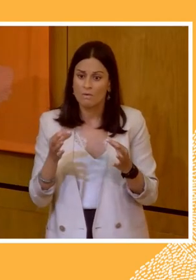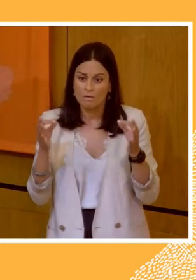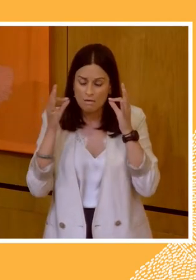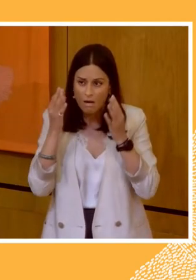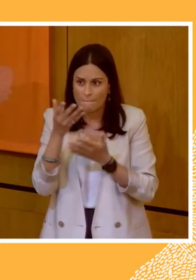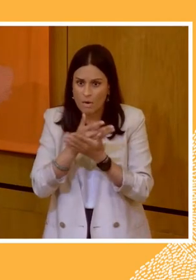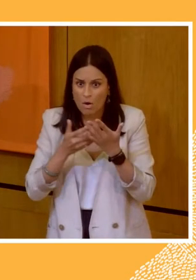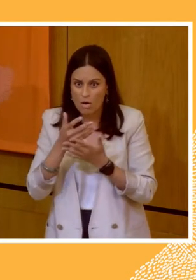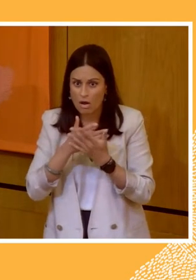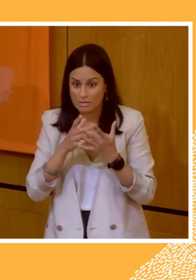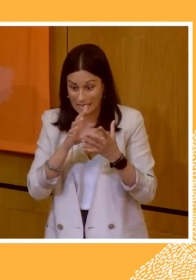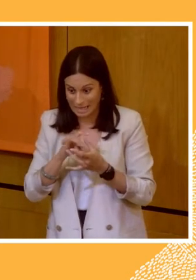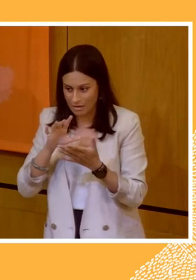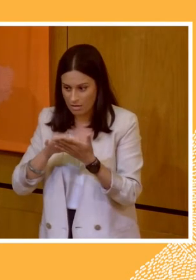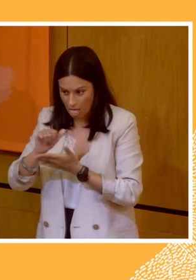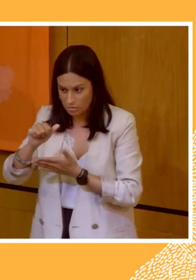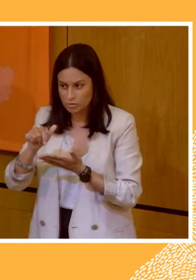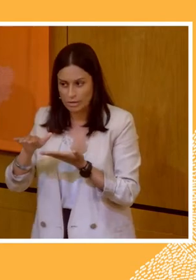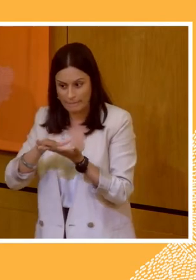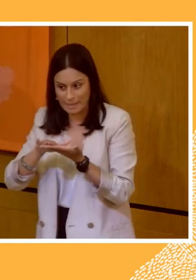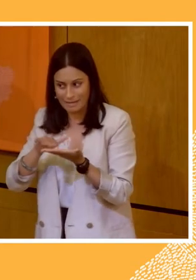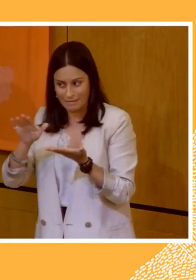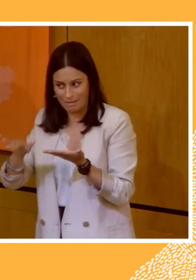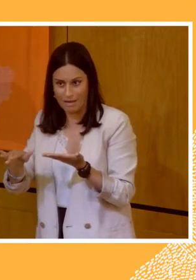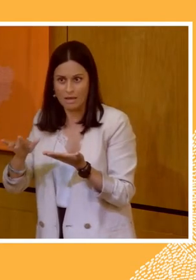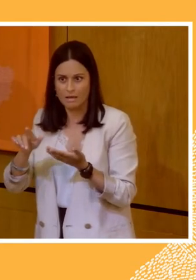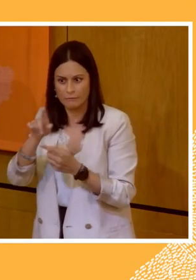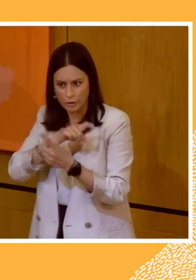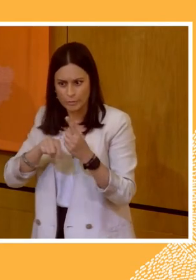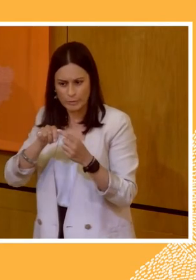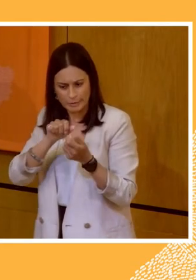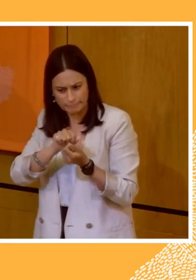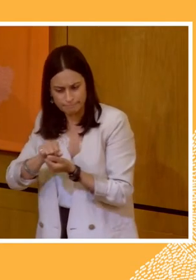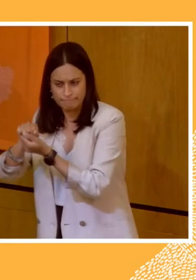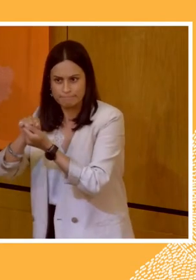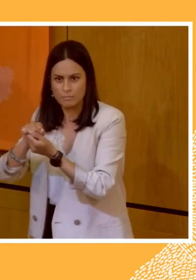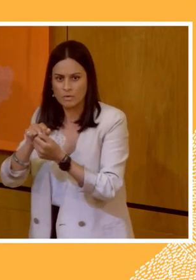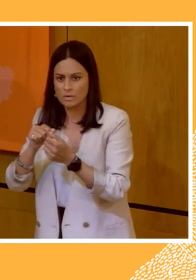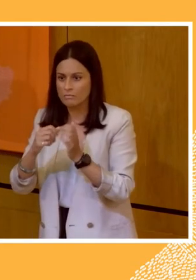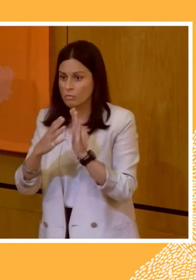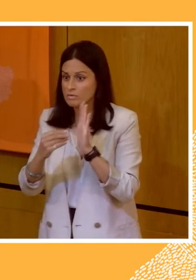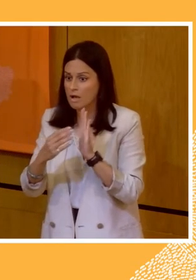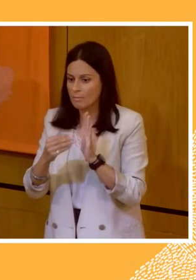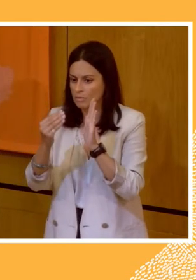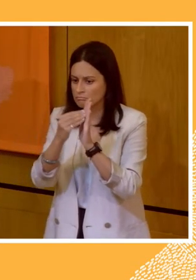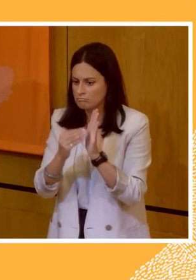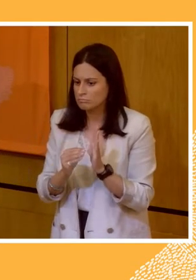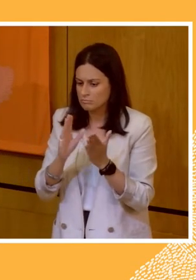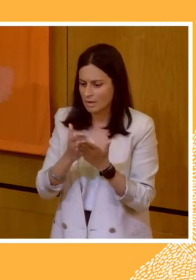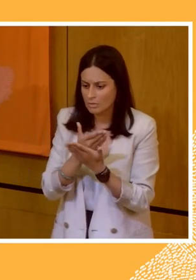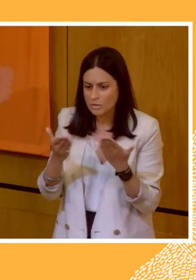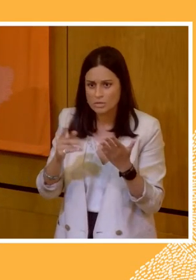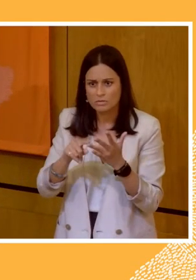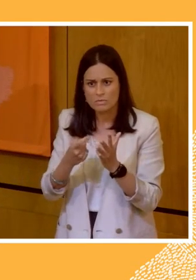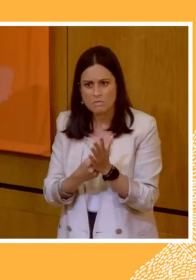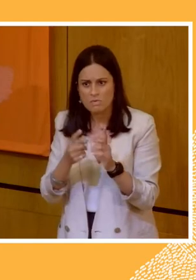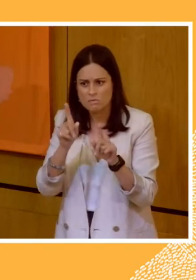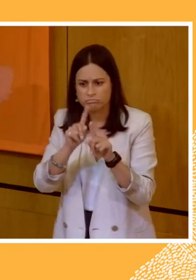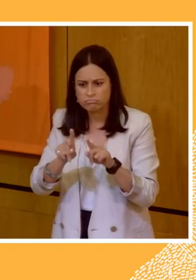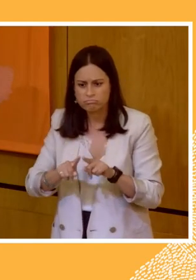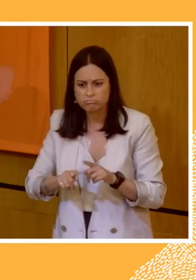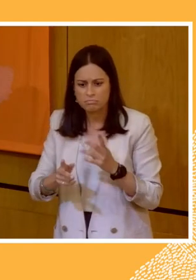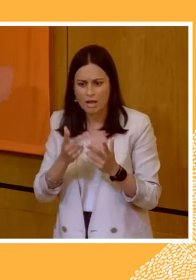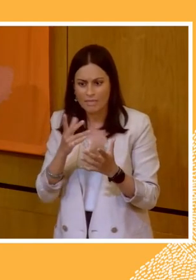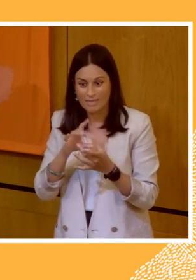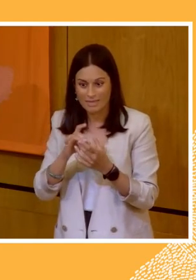is doing that for your culture and why it's meaningful for your community, for instance, to document language or anything else